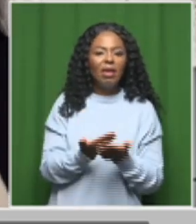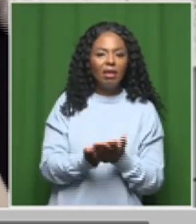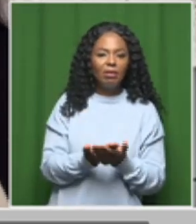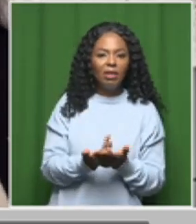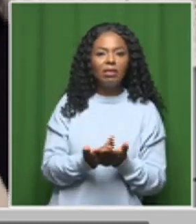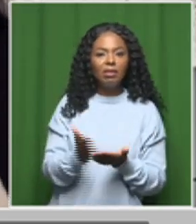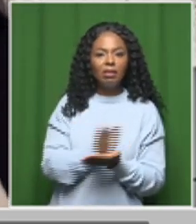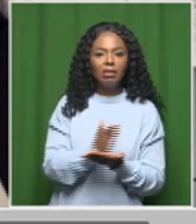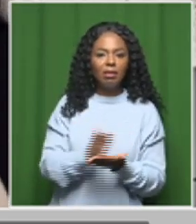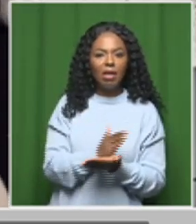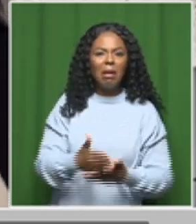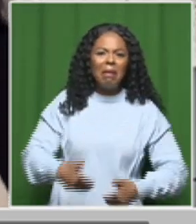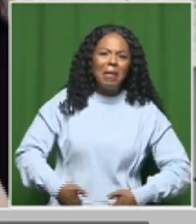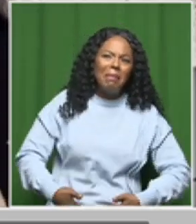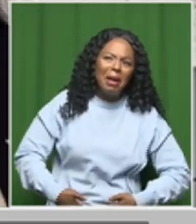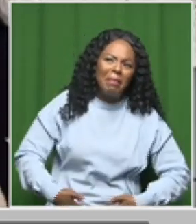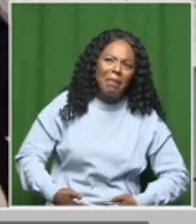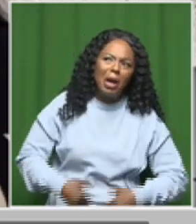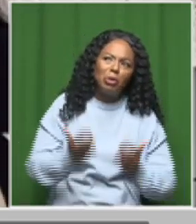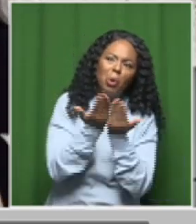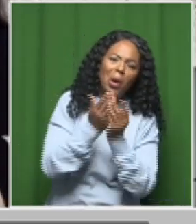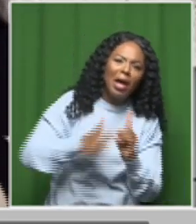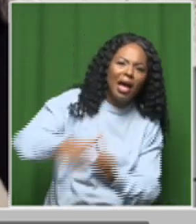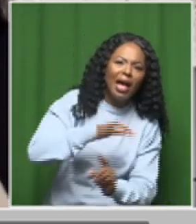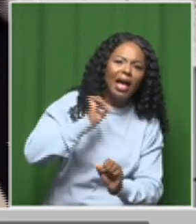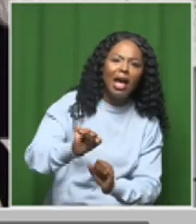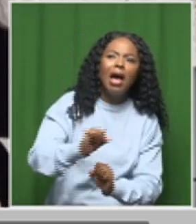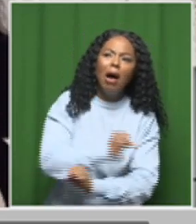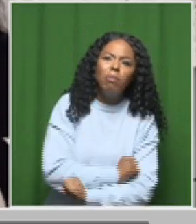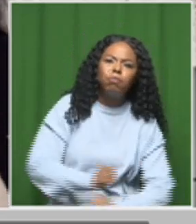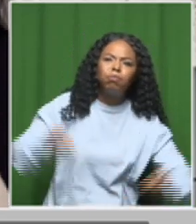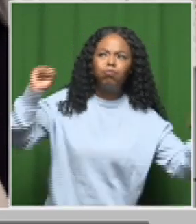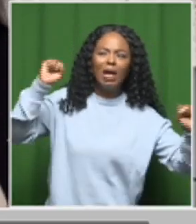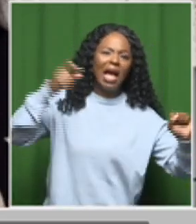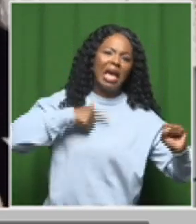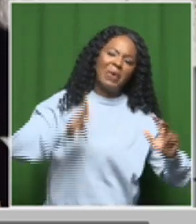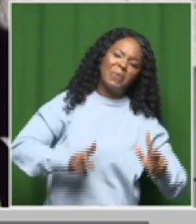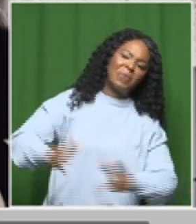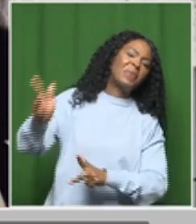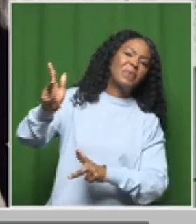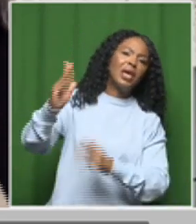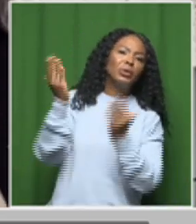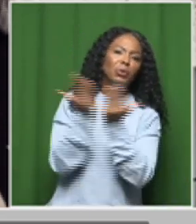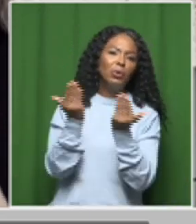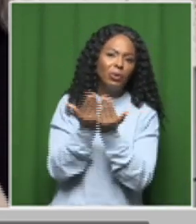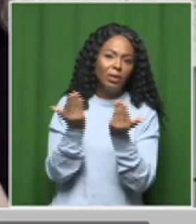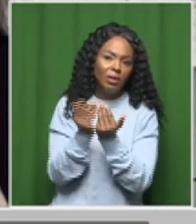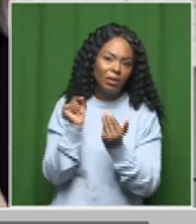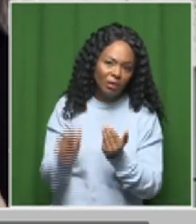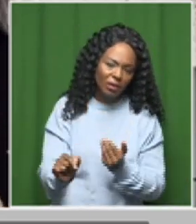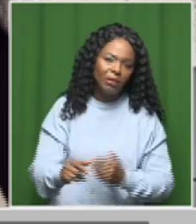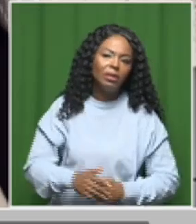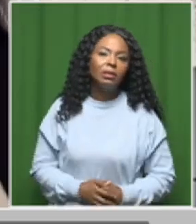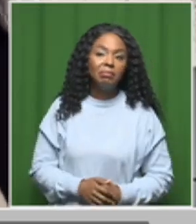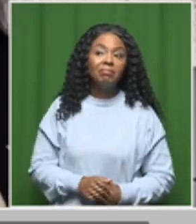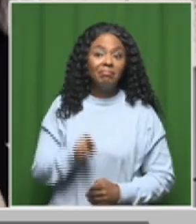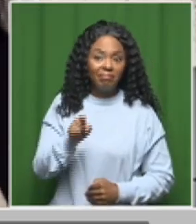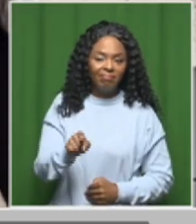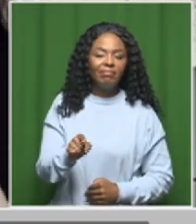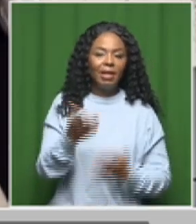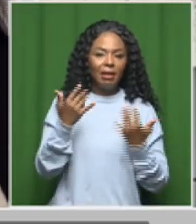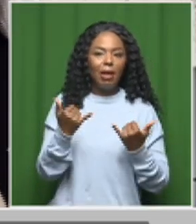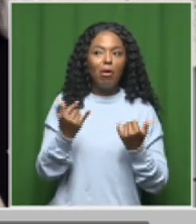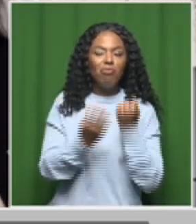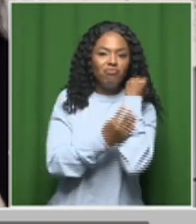And that cycle then continues because they get stuck in the system of being a low-skilled laborer, and that